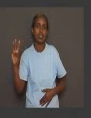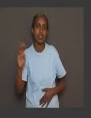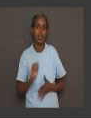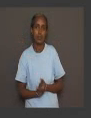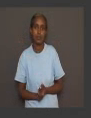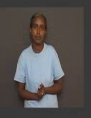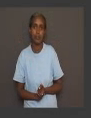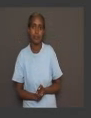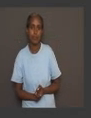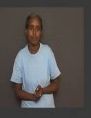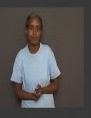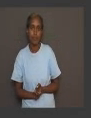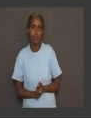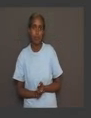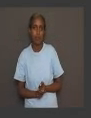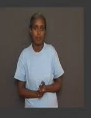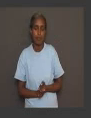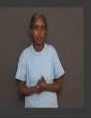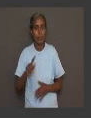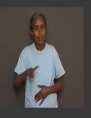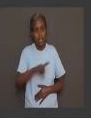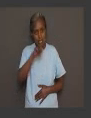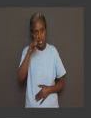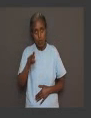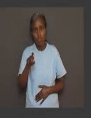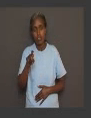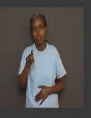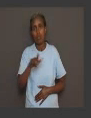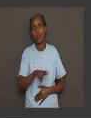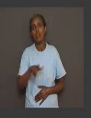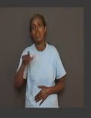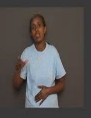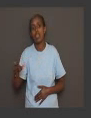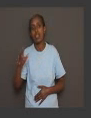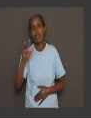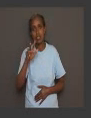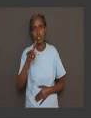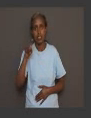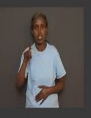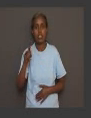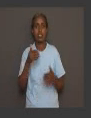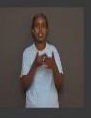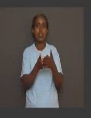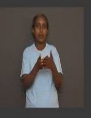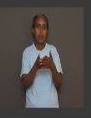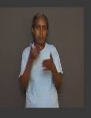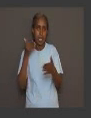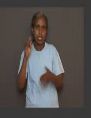16. The equation of a line is 3x